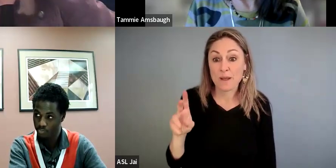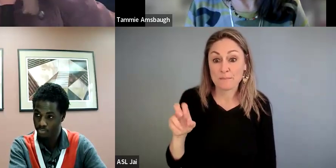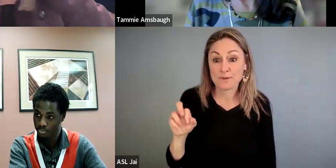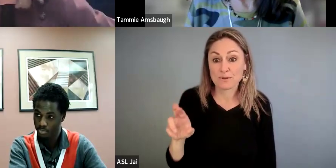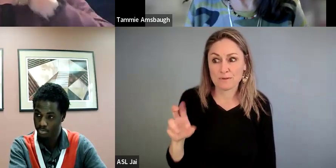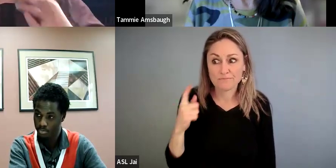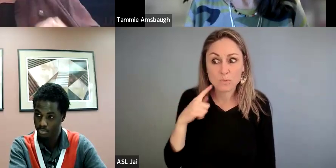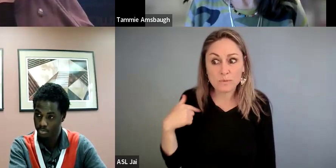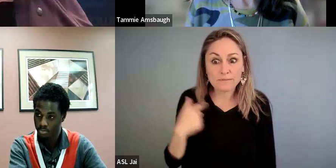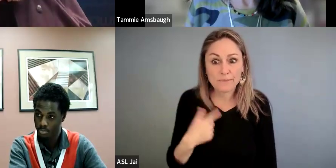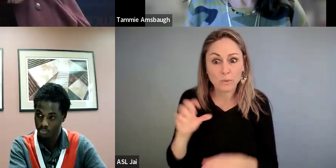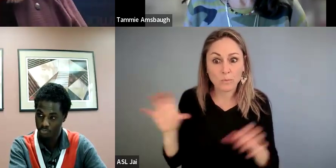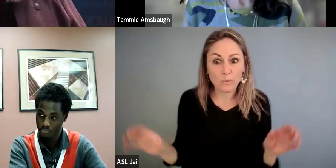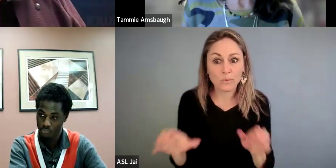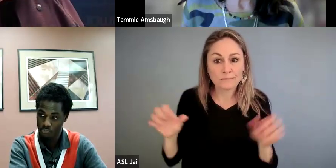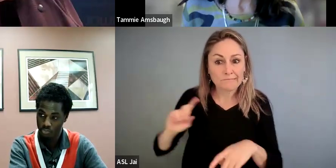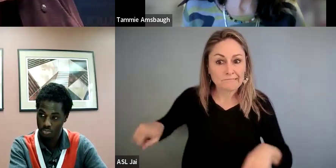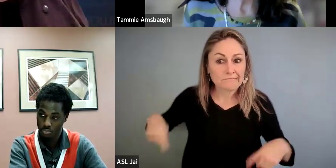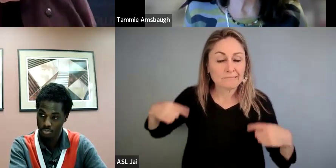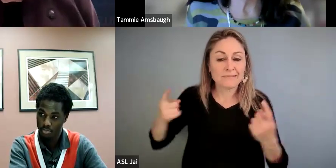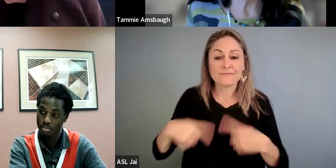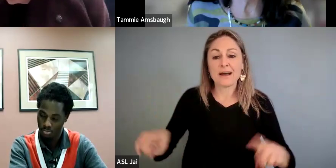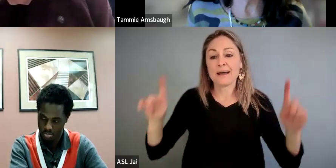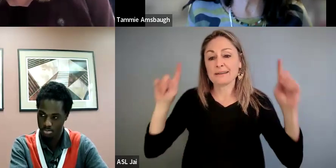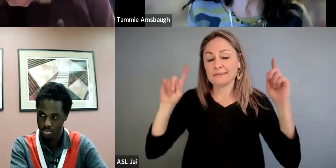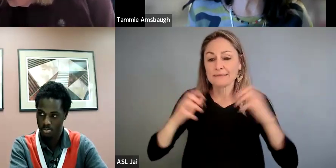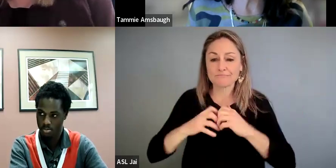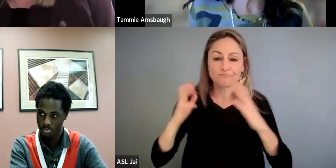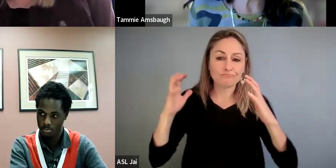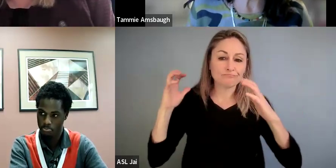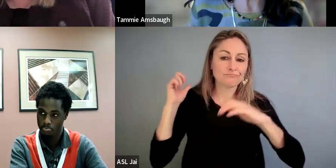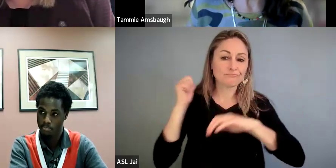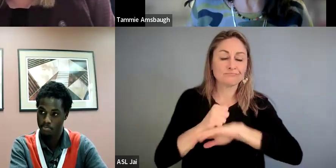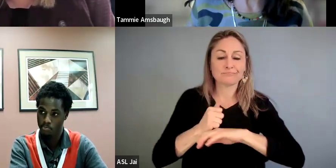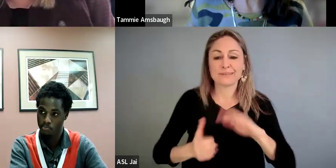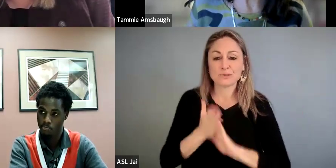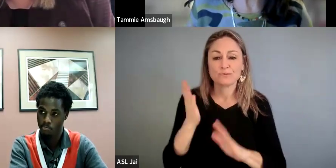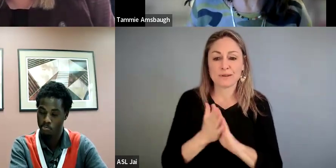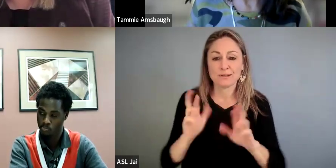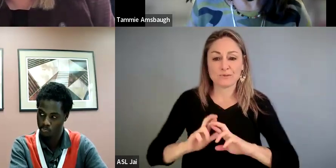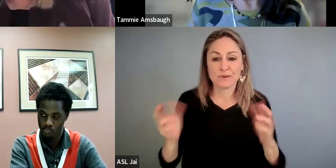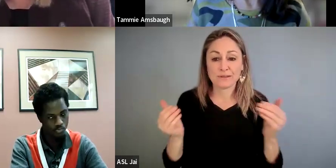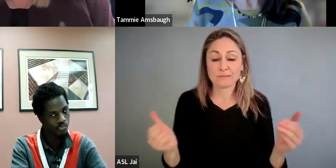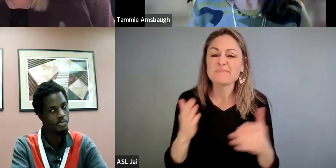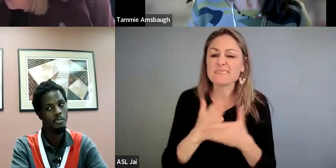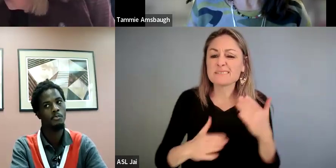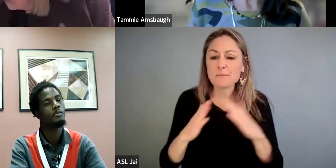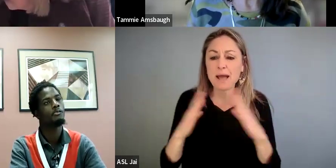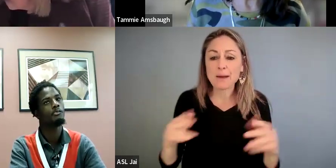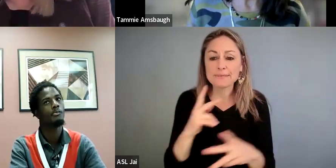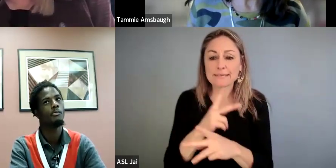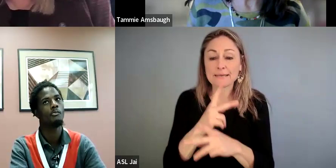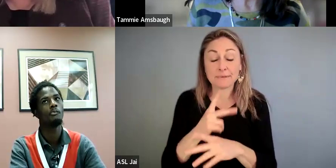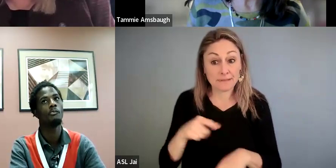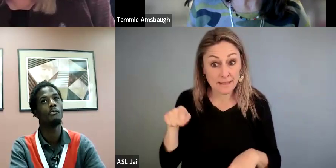of years, so we're glad to see it up and running and ready to go. Just a couple of housekeeping things. This is the first